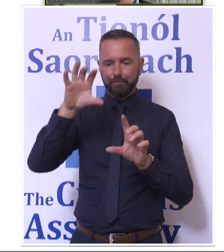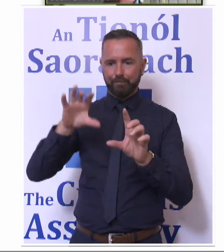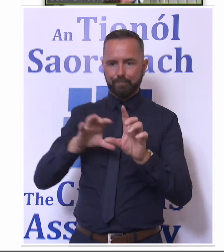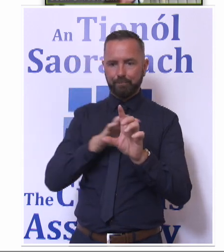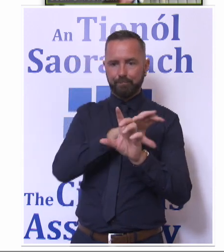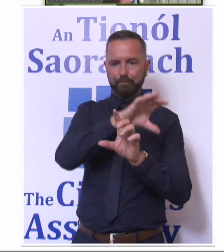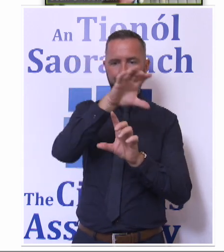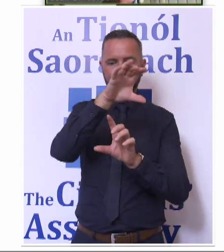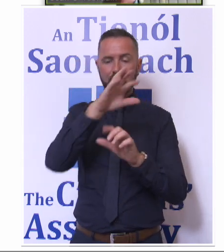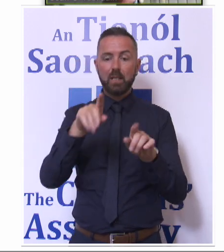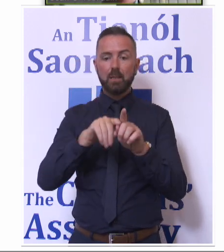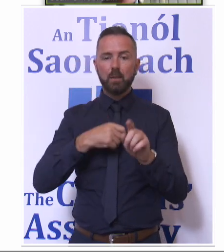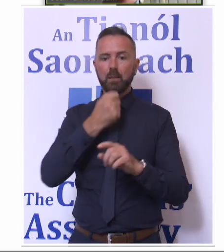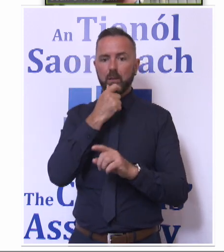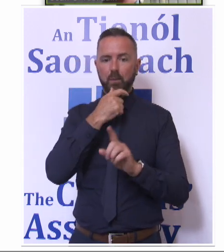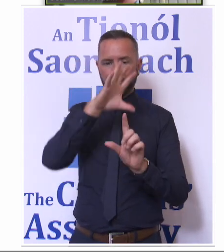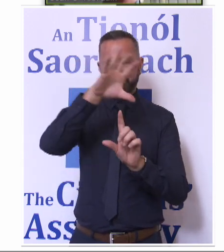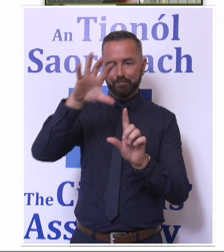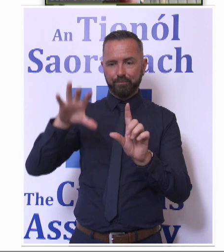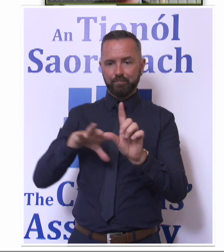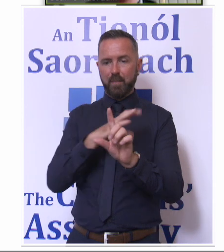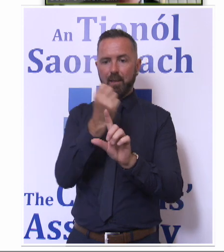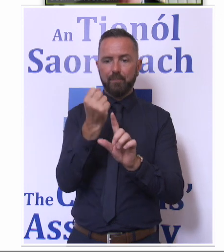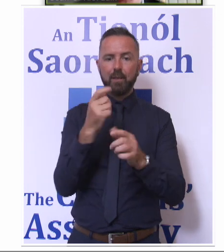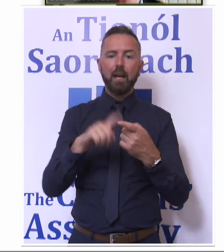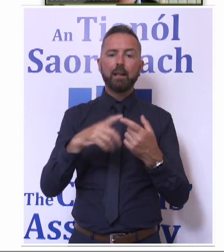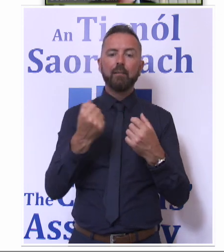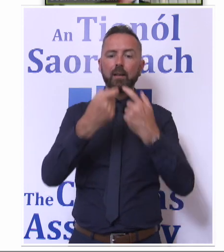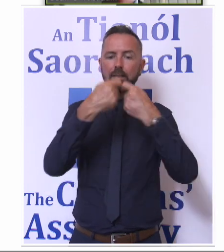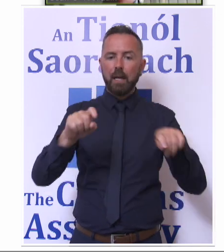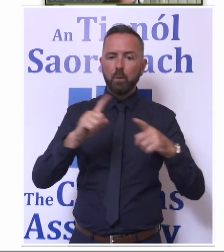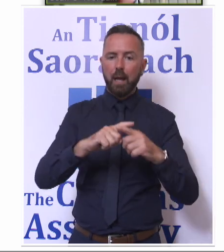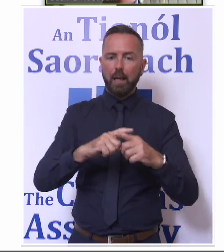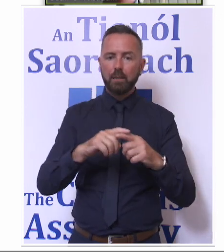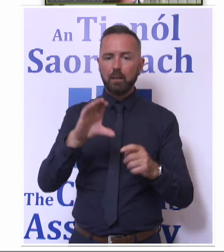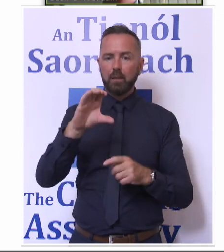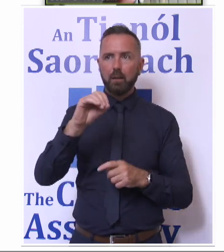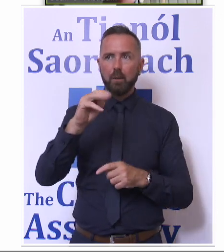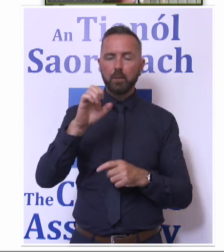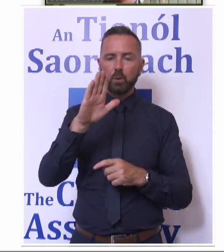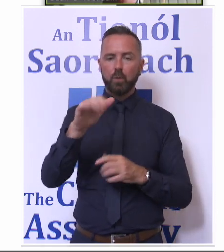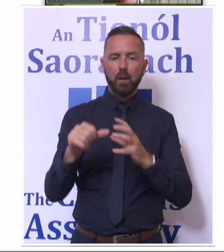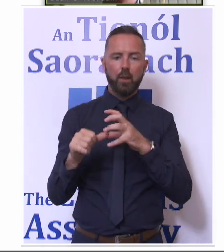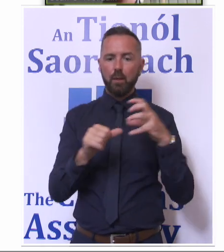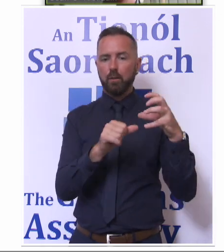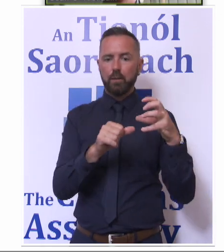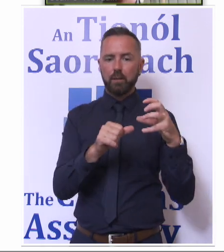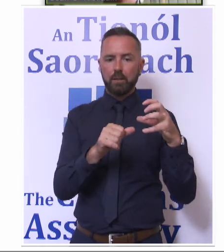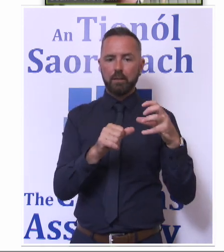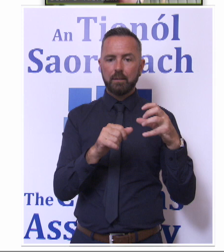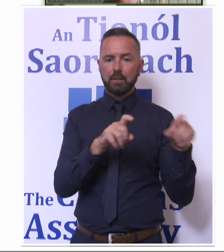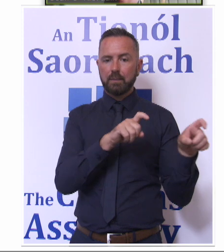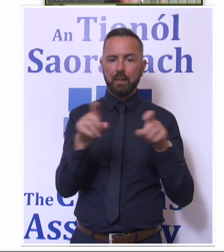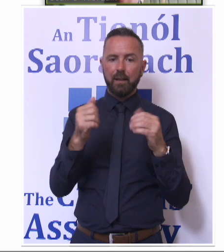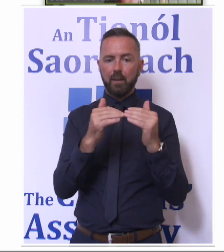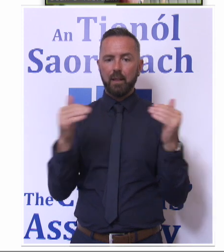have in Manchester, you have town or commune authorities that still retain a level